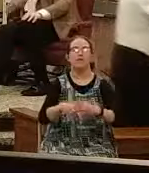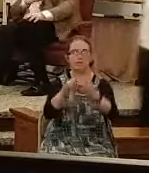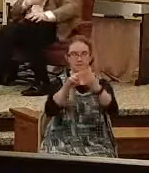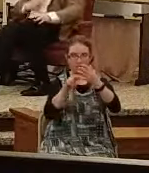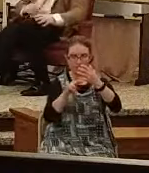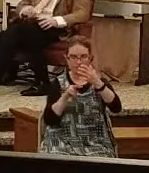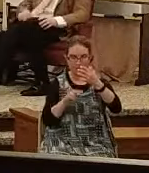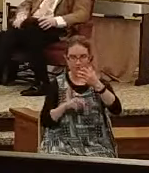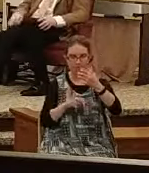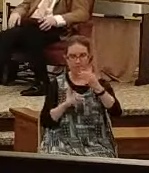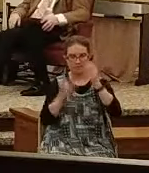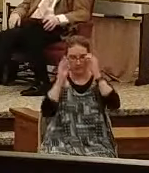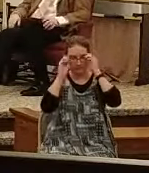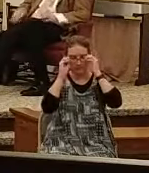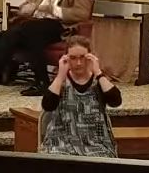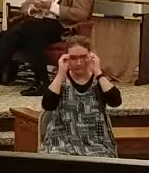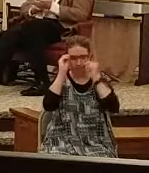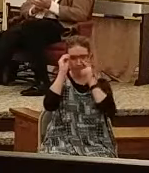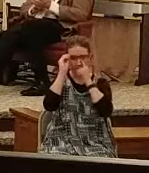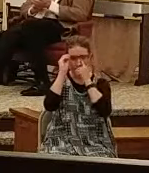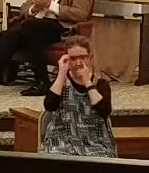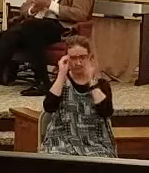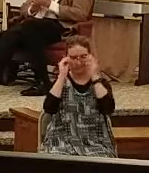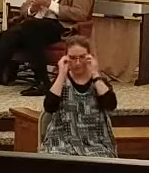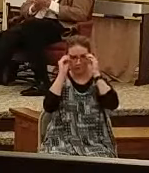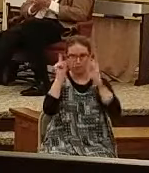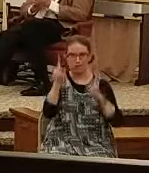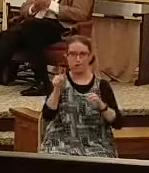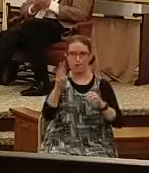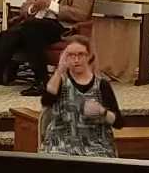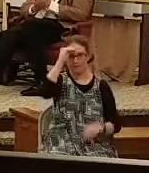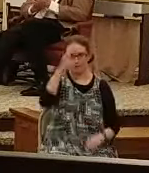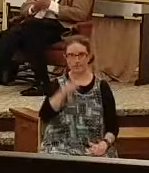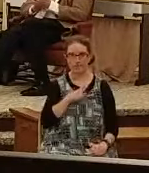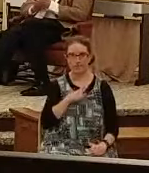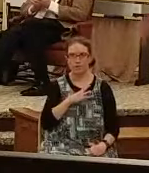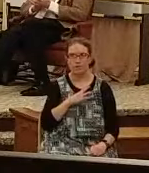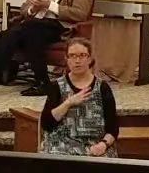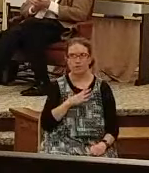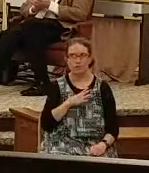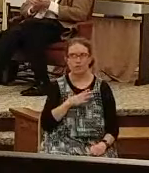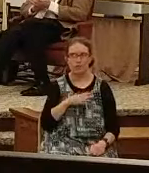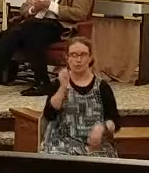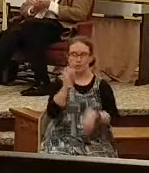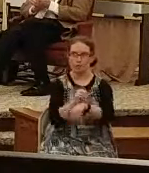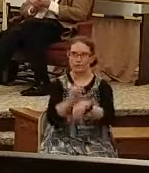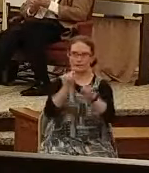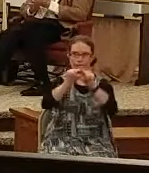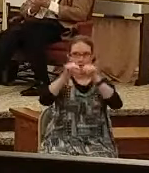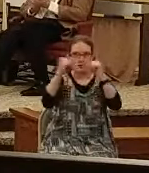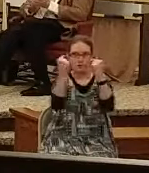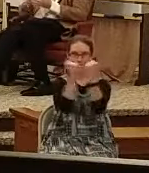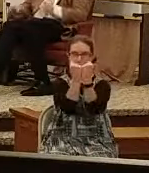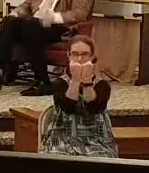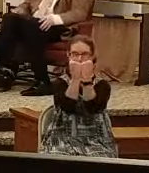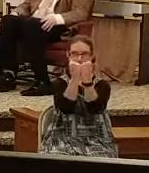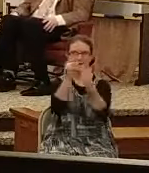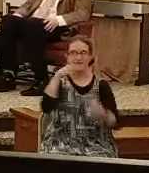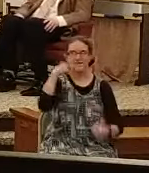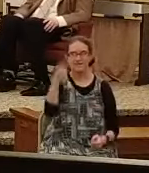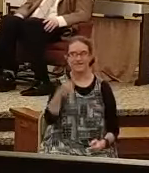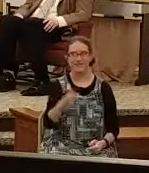was reading about this, one of these guys who used to work for one of those groups